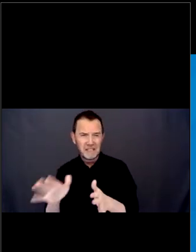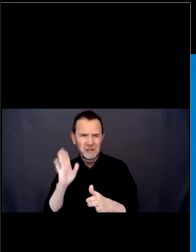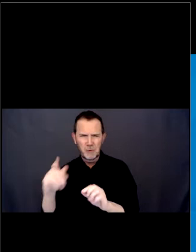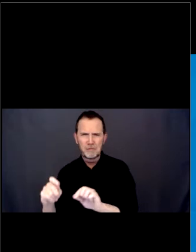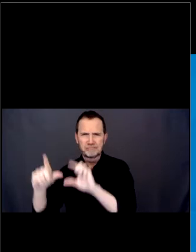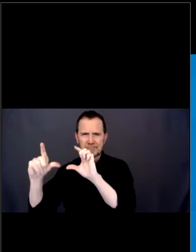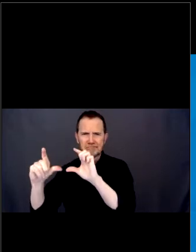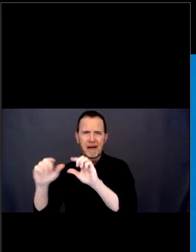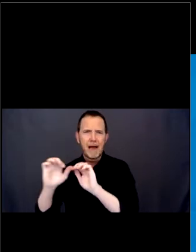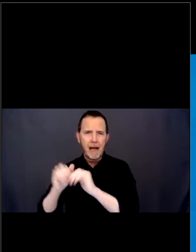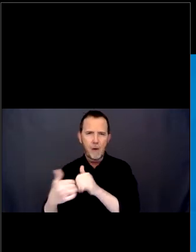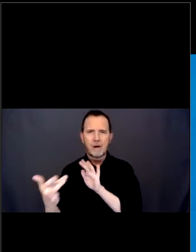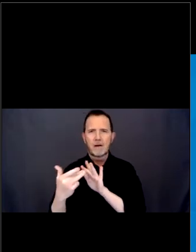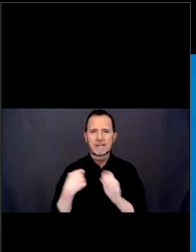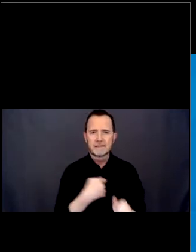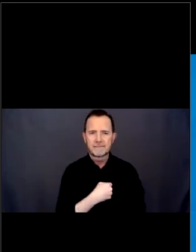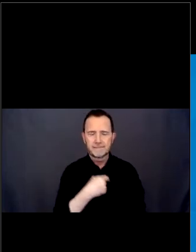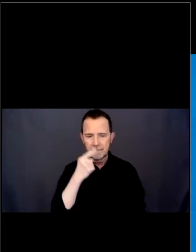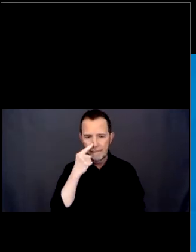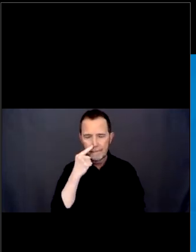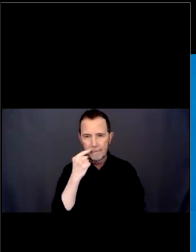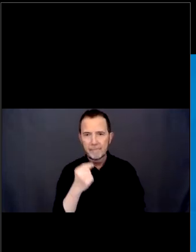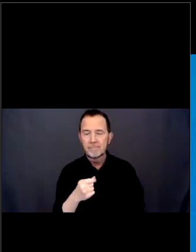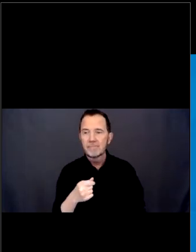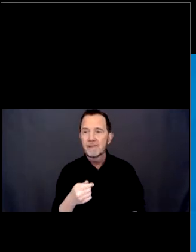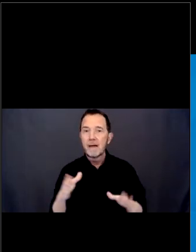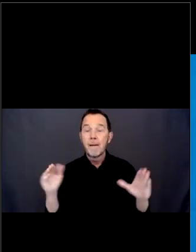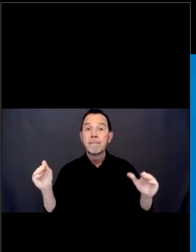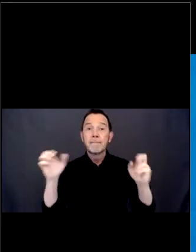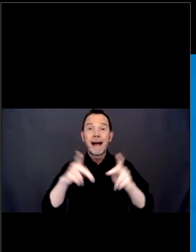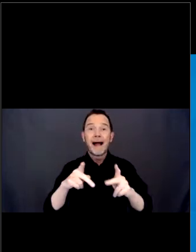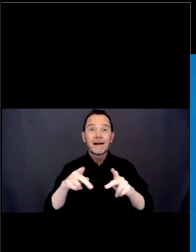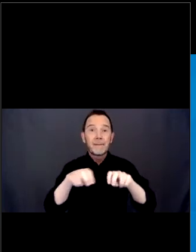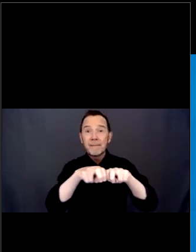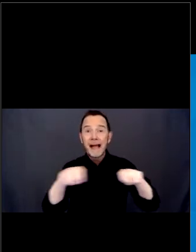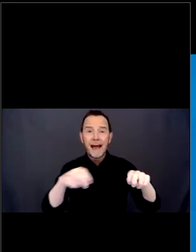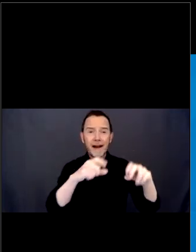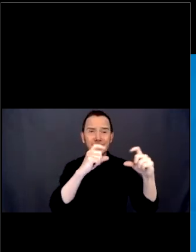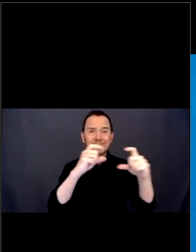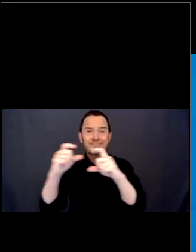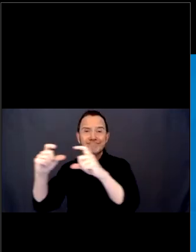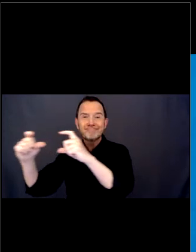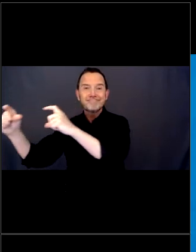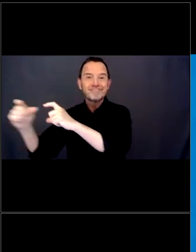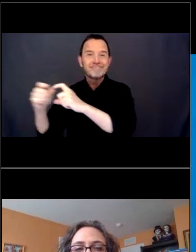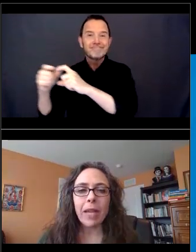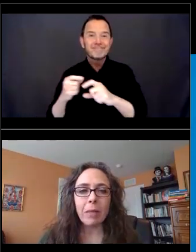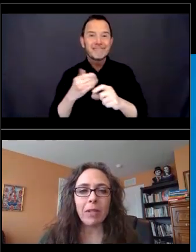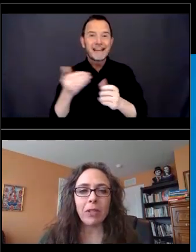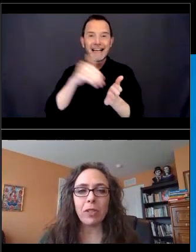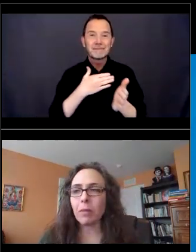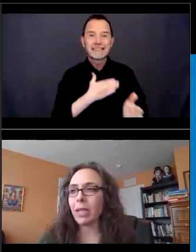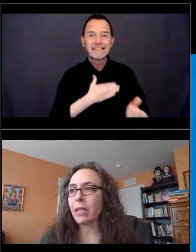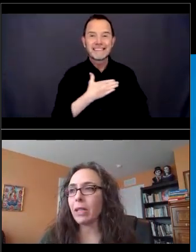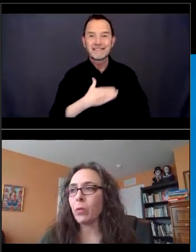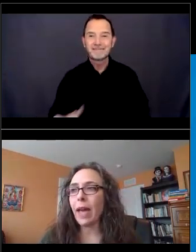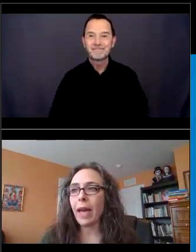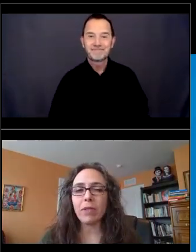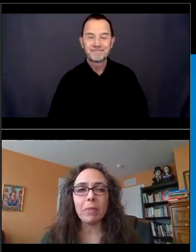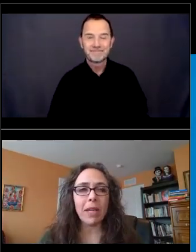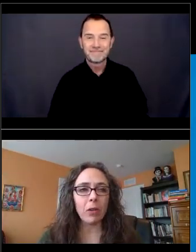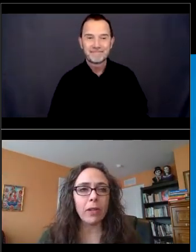to reintroduce our panel. If our panel members would please start up their video cameras. As I mentioned at the